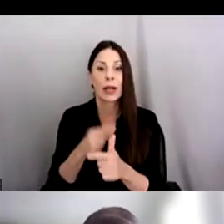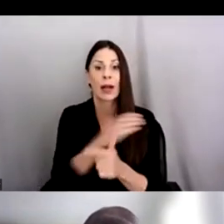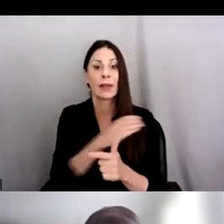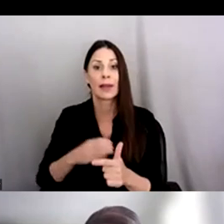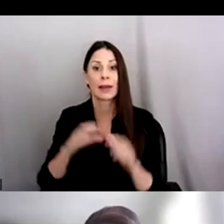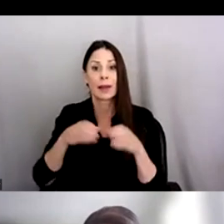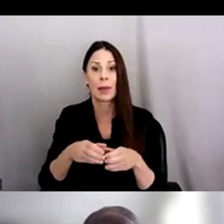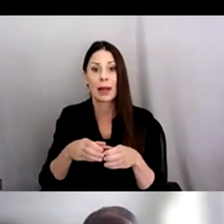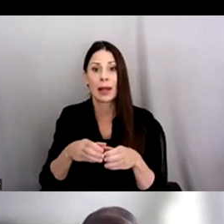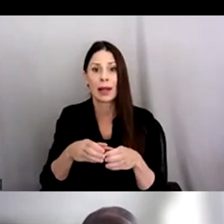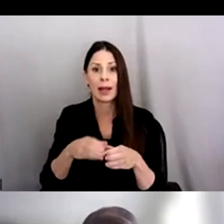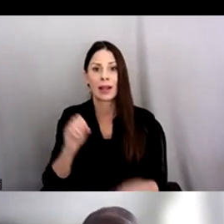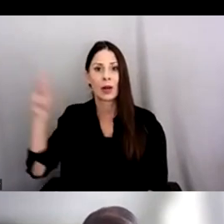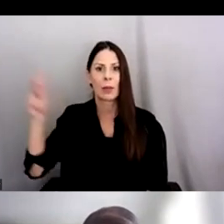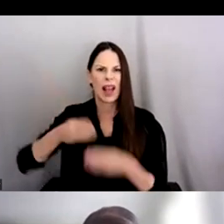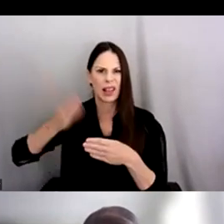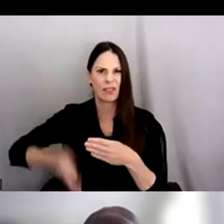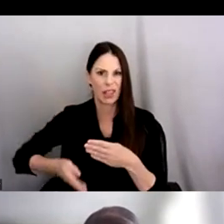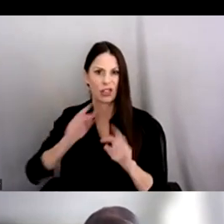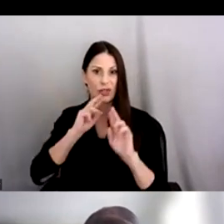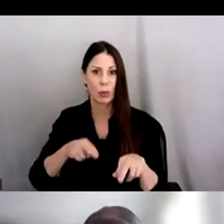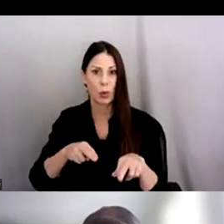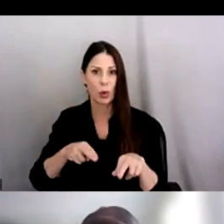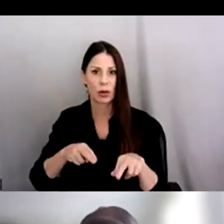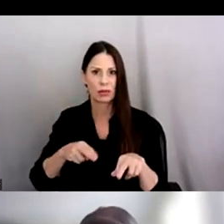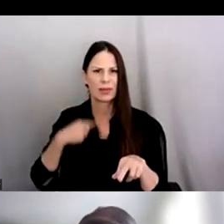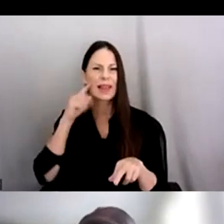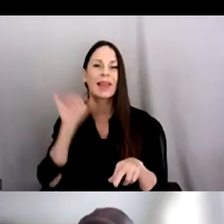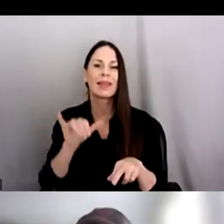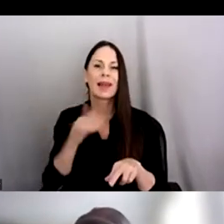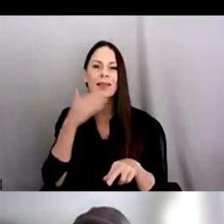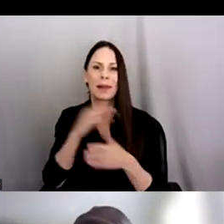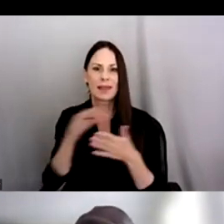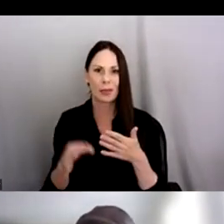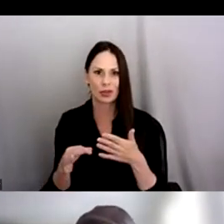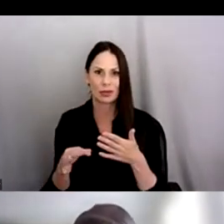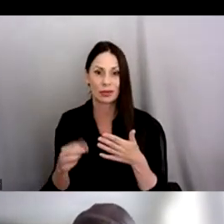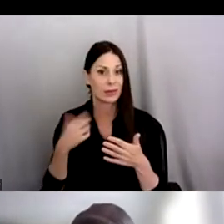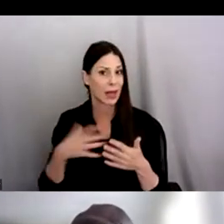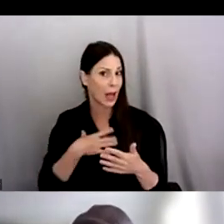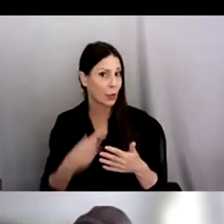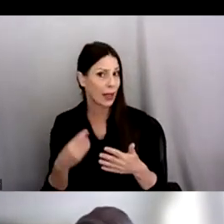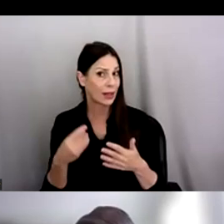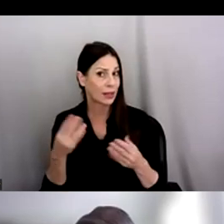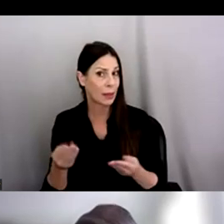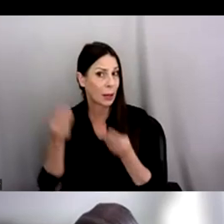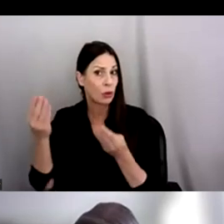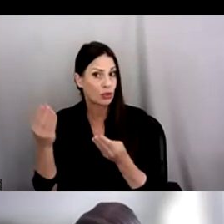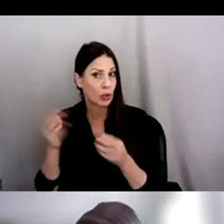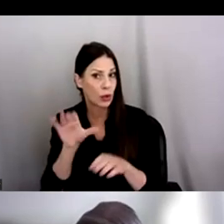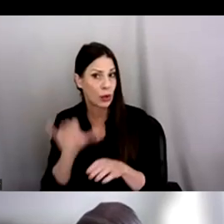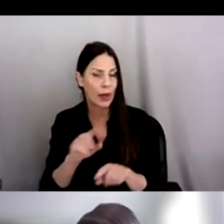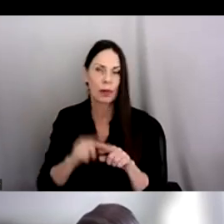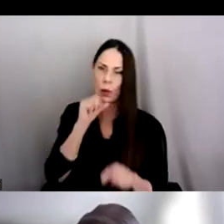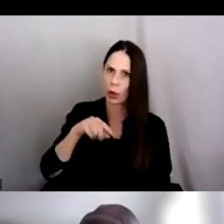report or whatever. I think that's the best option. And I would like to make a motion that we do that, but we don't have a quorum, so we can't vote on